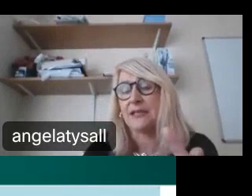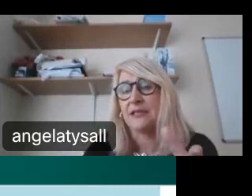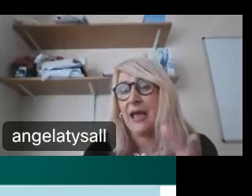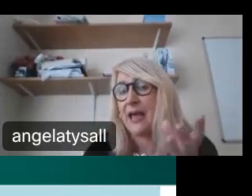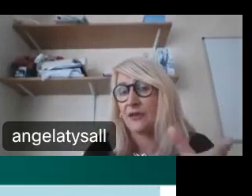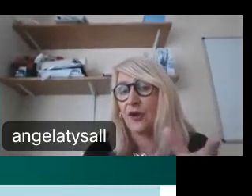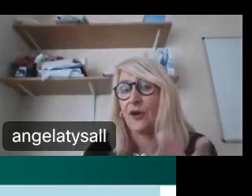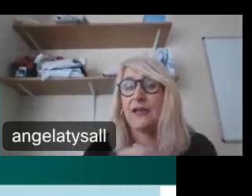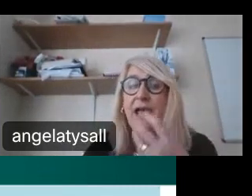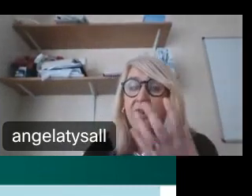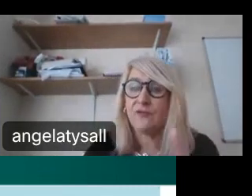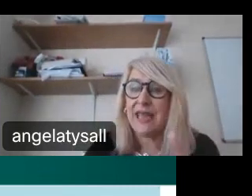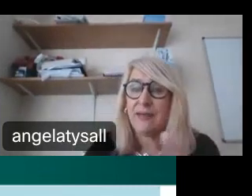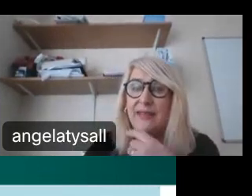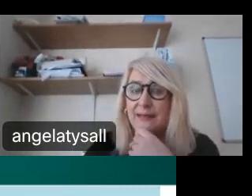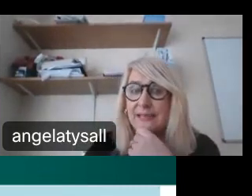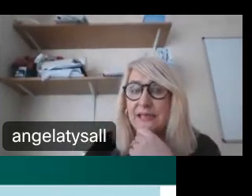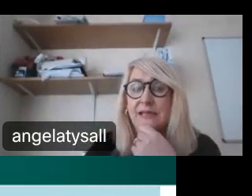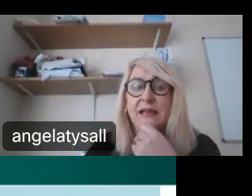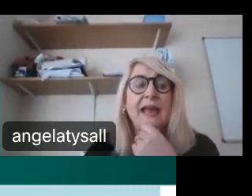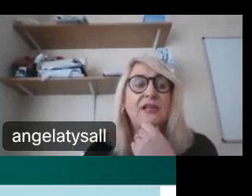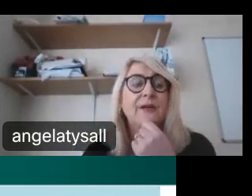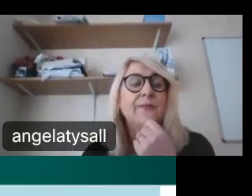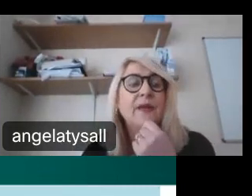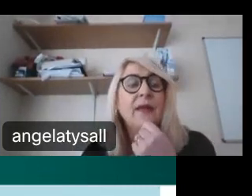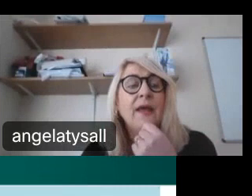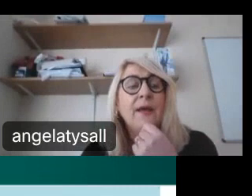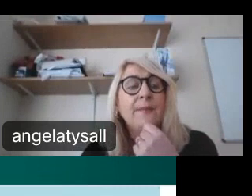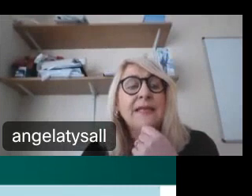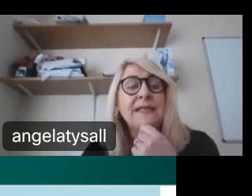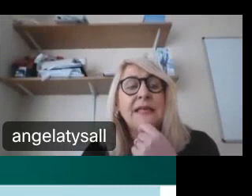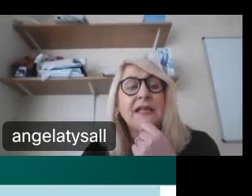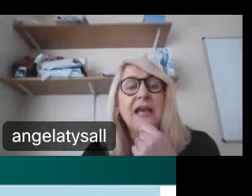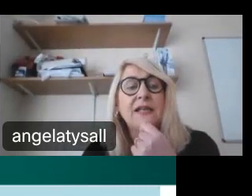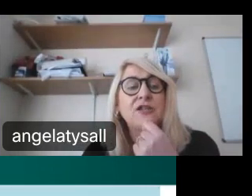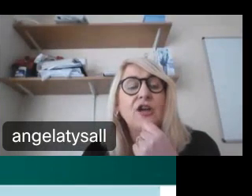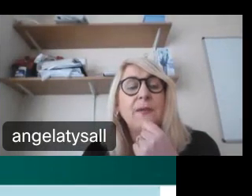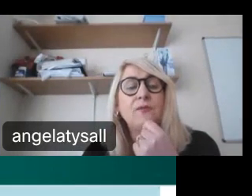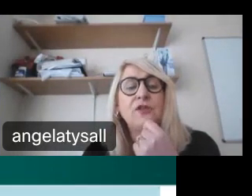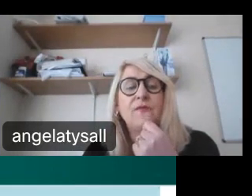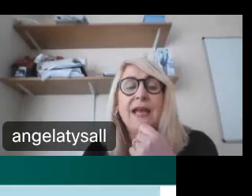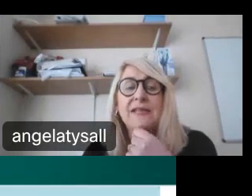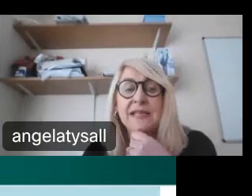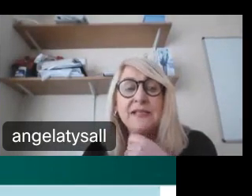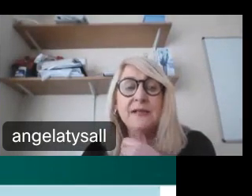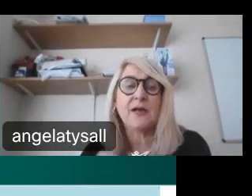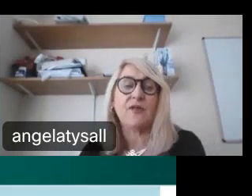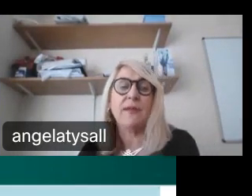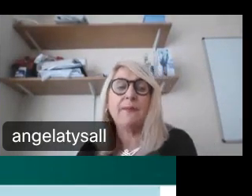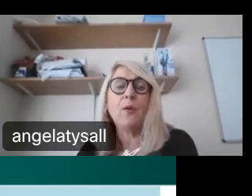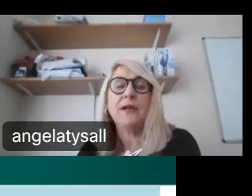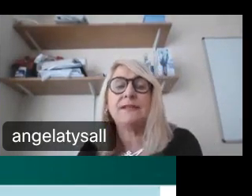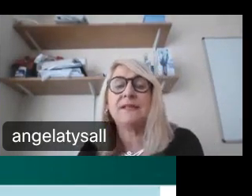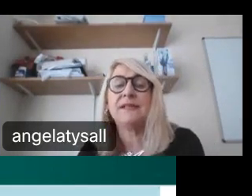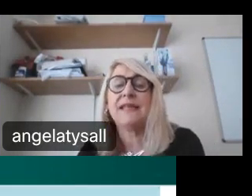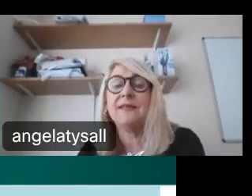the incident has occurred, and you're naming the incident in the letter. Please see the attached document, which provides the details of the